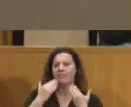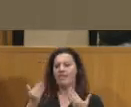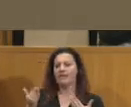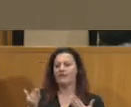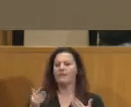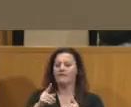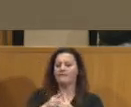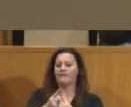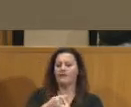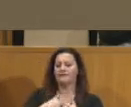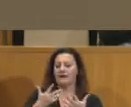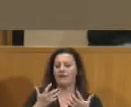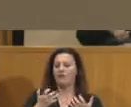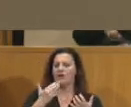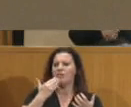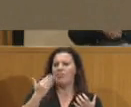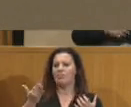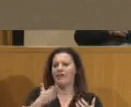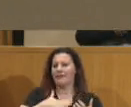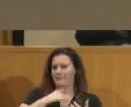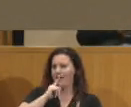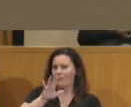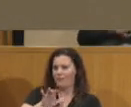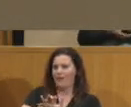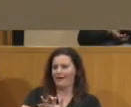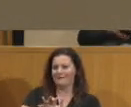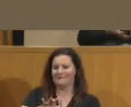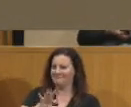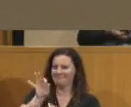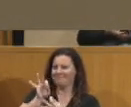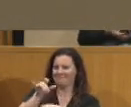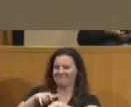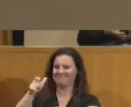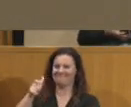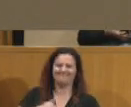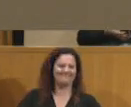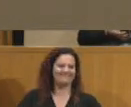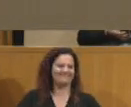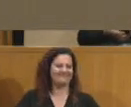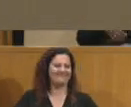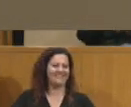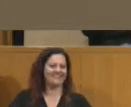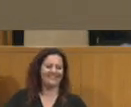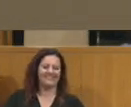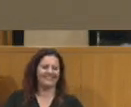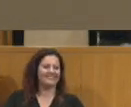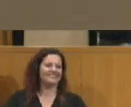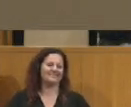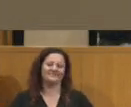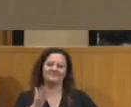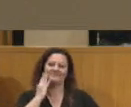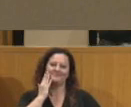another term, many of whom, by the way, are here tonight. So thank you all for being here as well. I really appreciate that and your